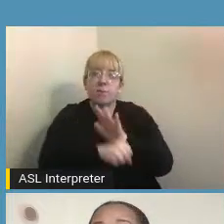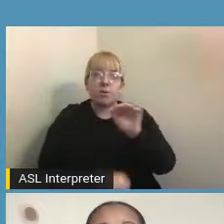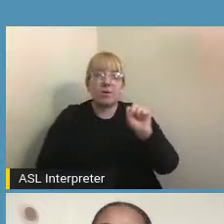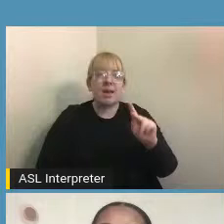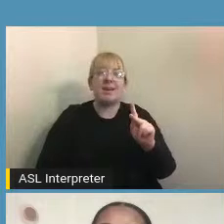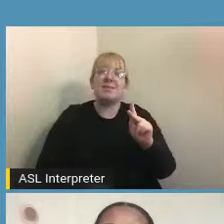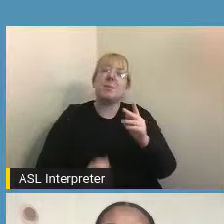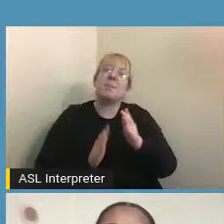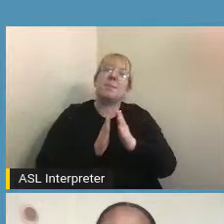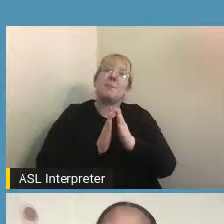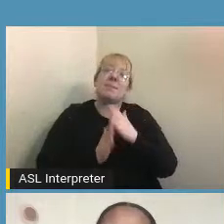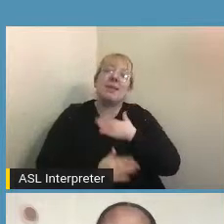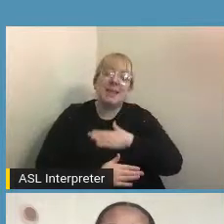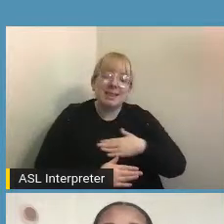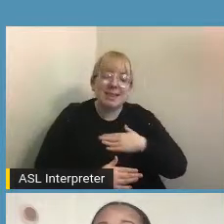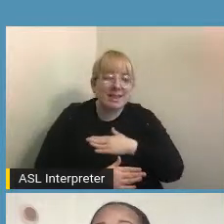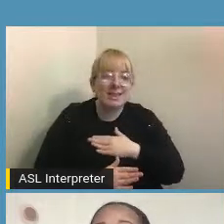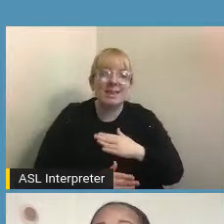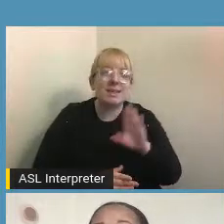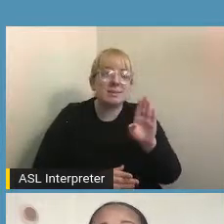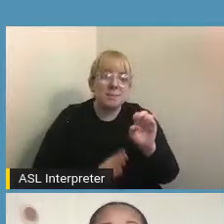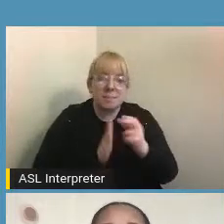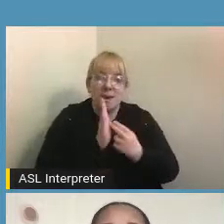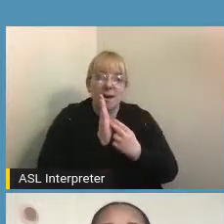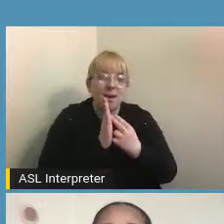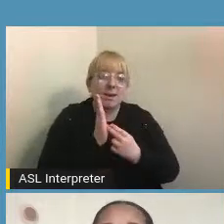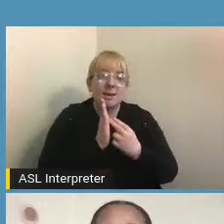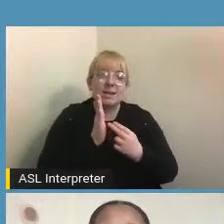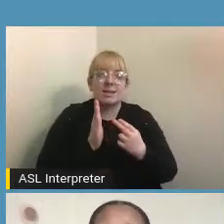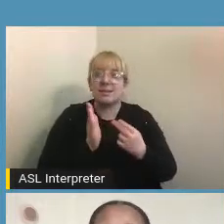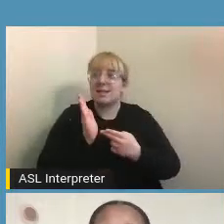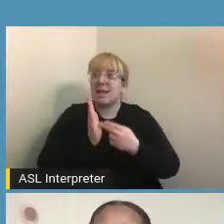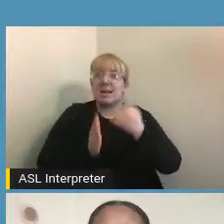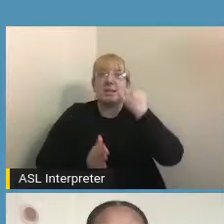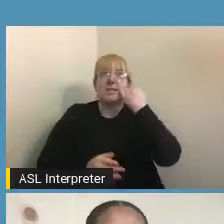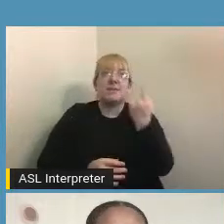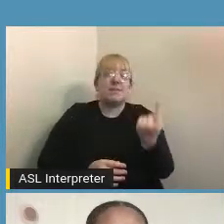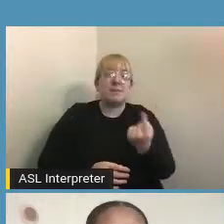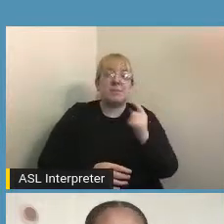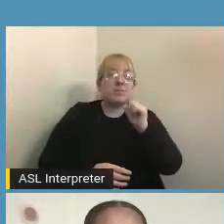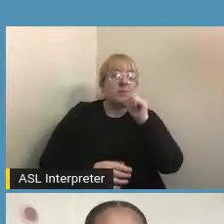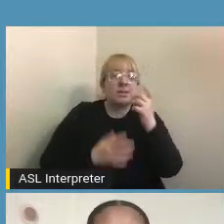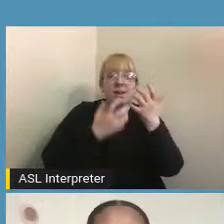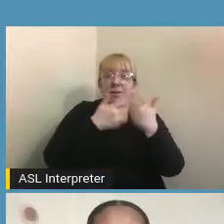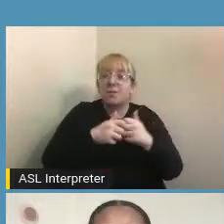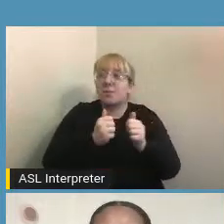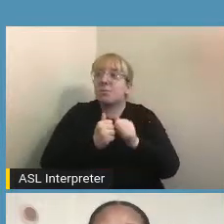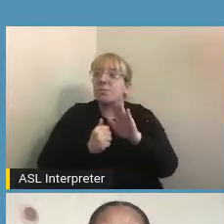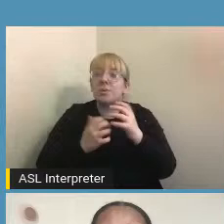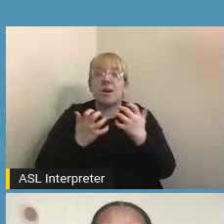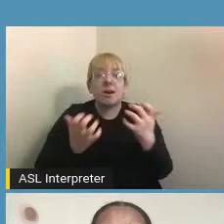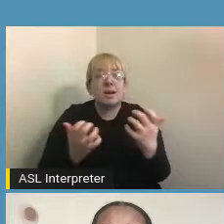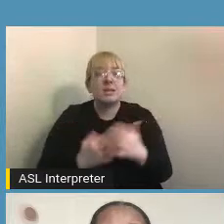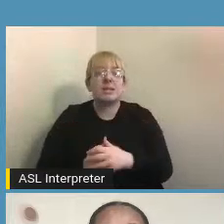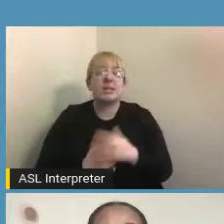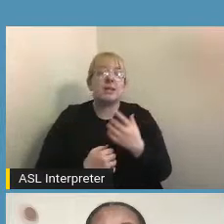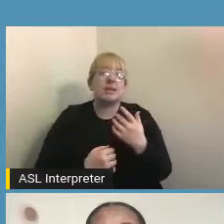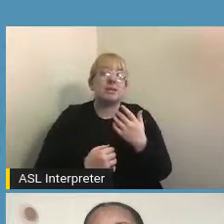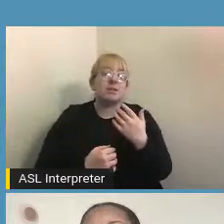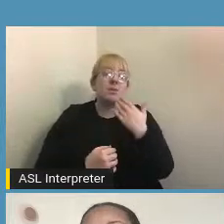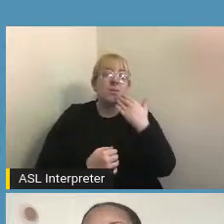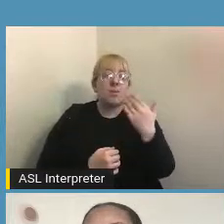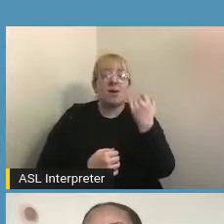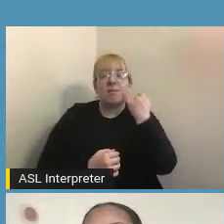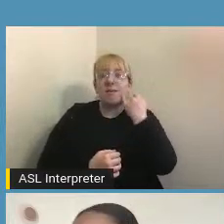Be honest if something isn't realistic. Be honest if something is not going to go well with your audience on the internet. I